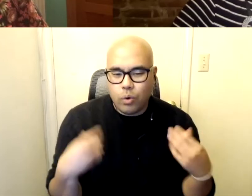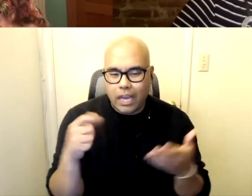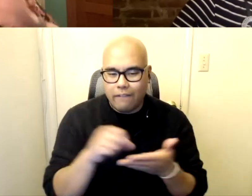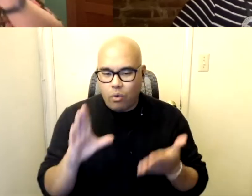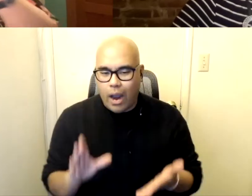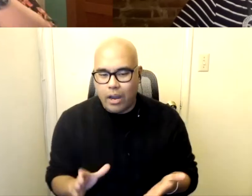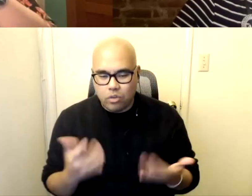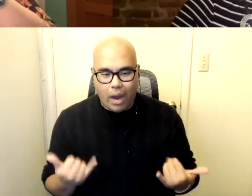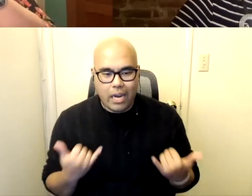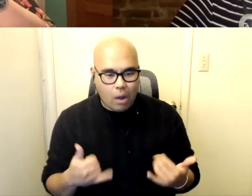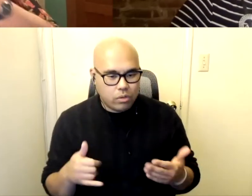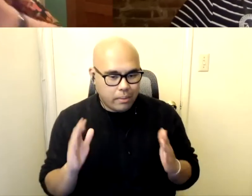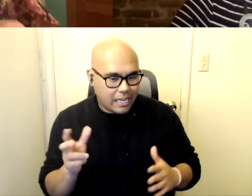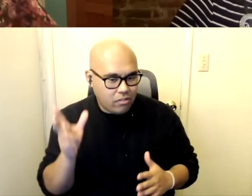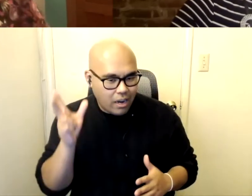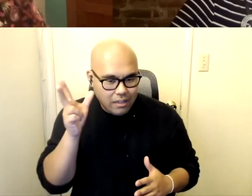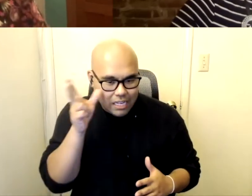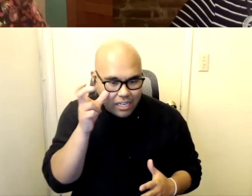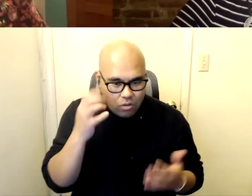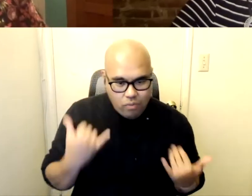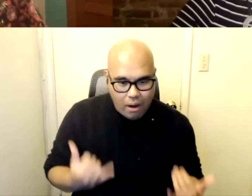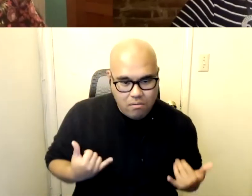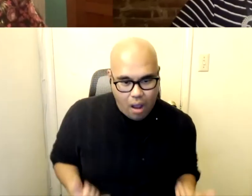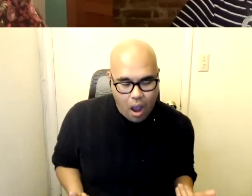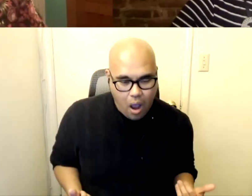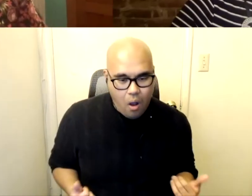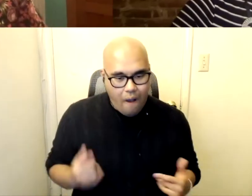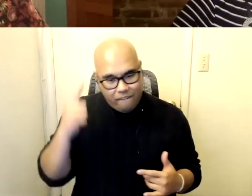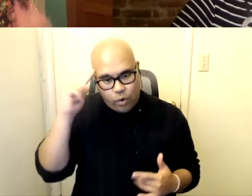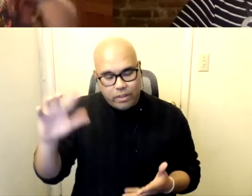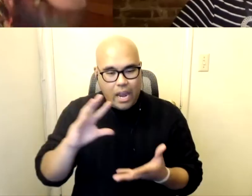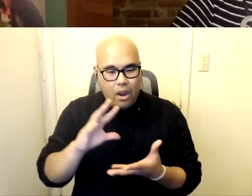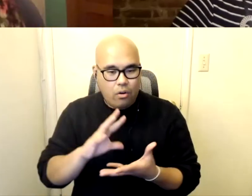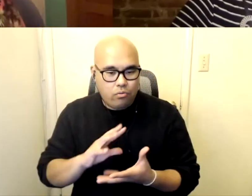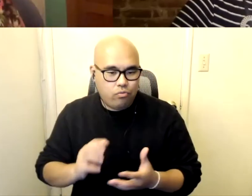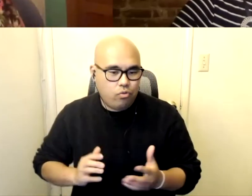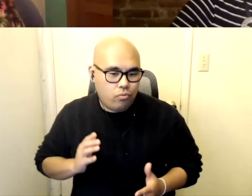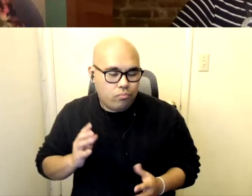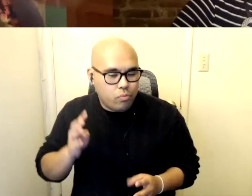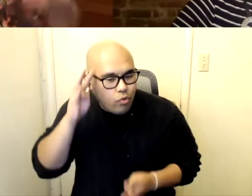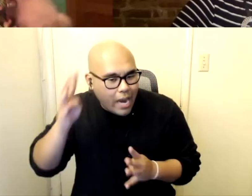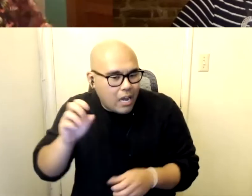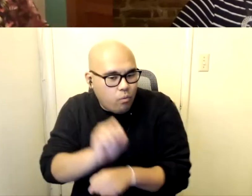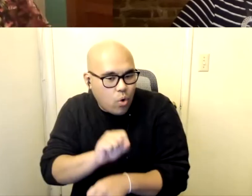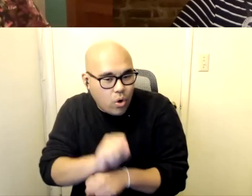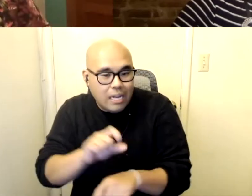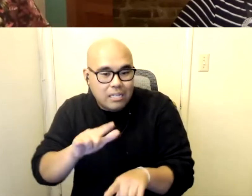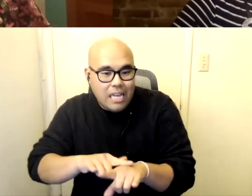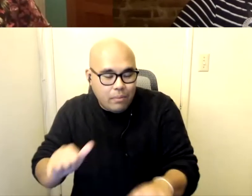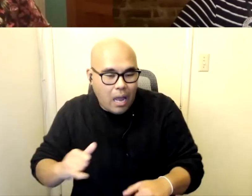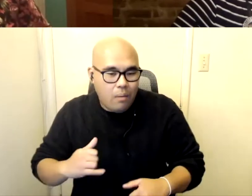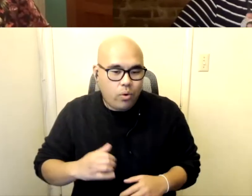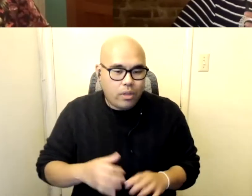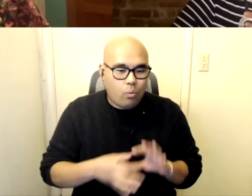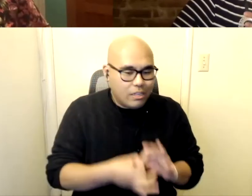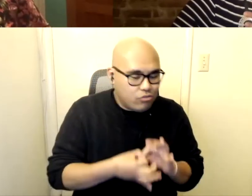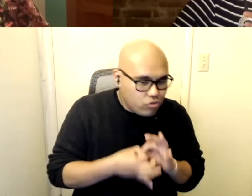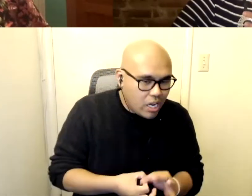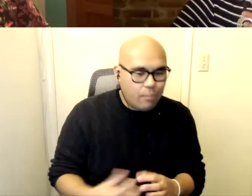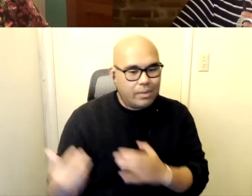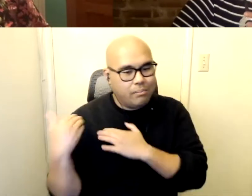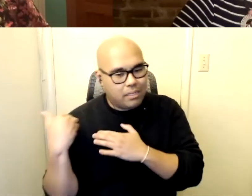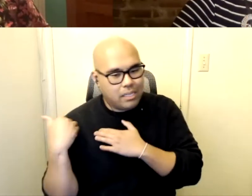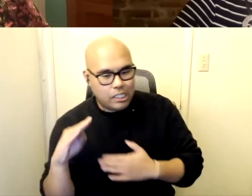hold their dreams for their creative work alongside the pressures of livelihood, responsibility, relational commitments? What would